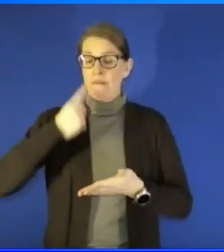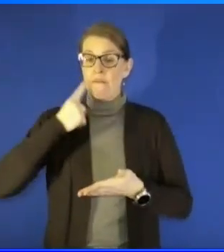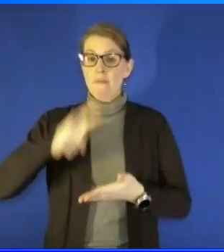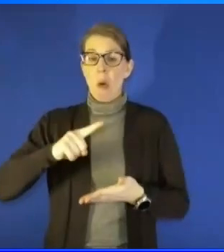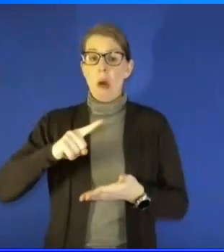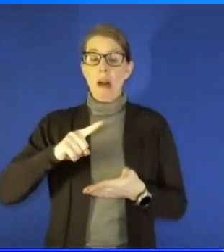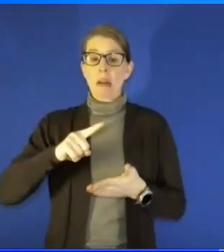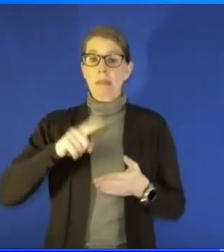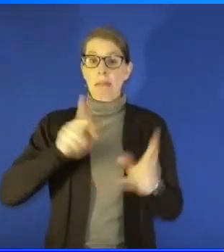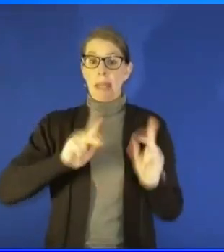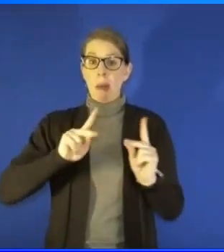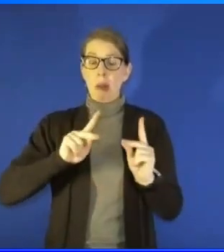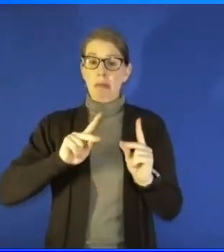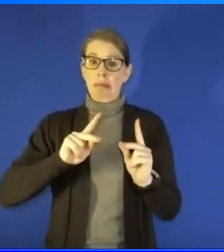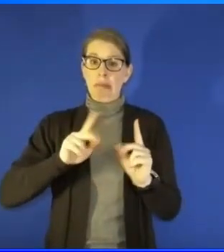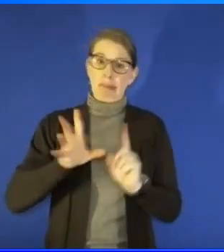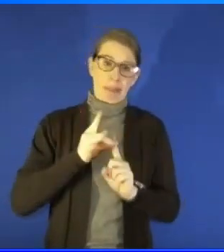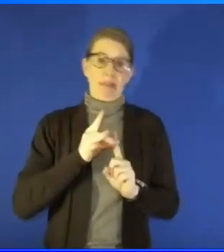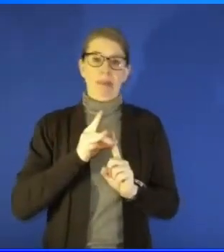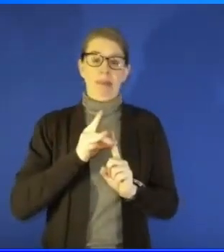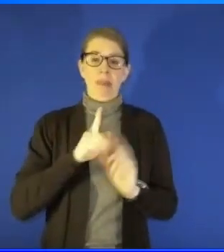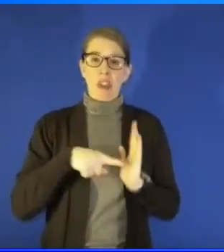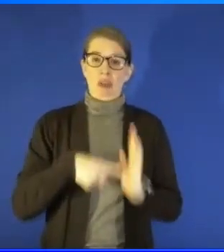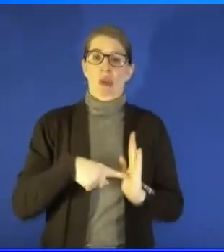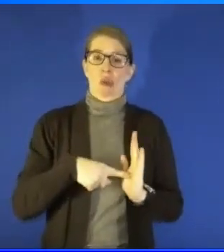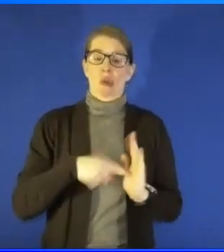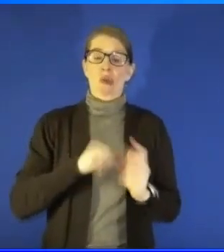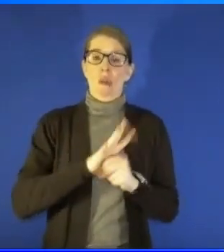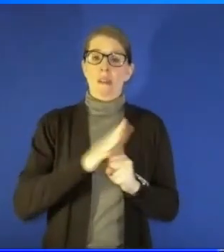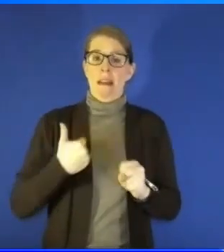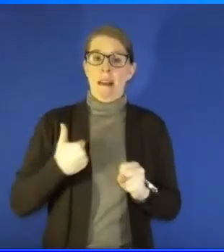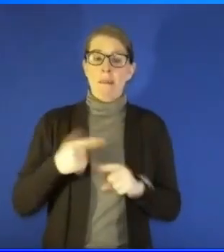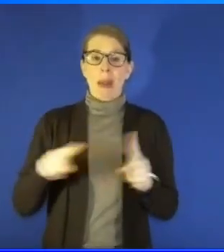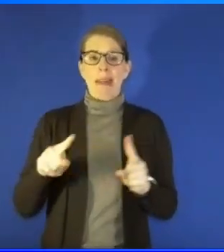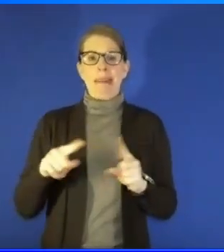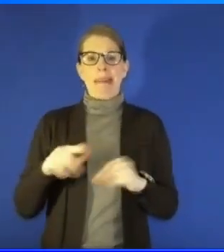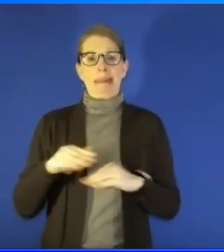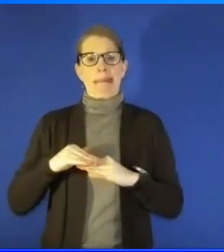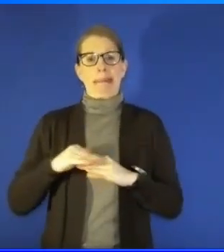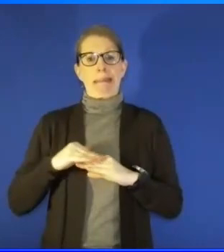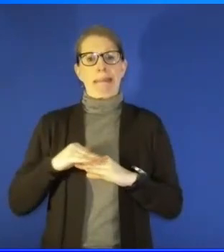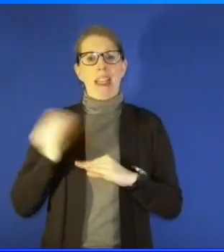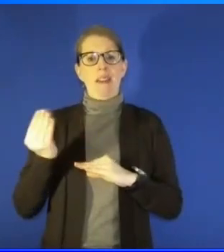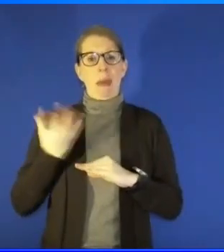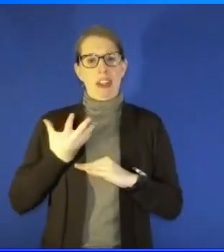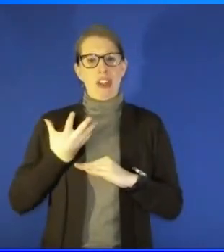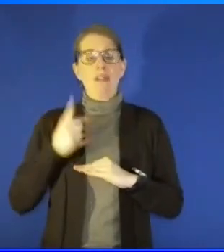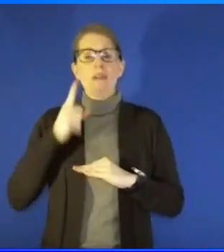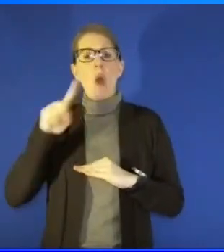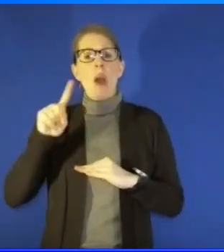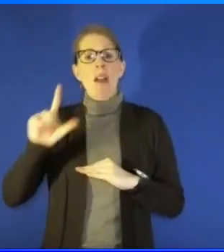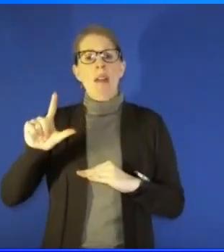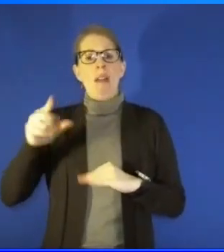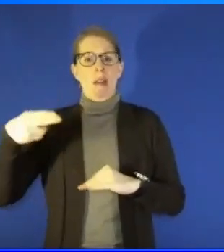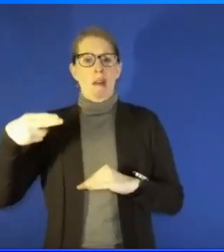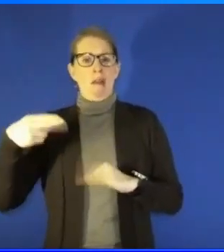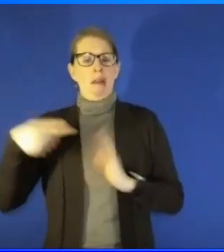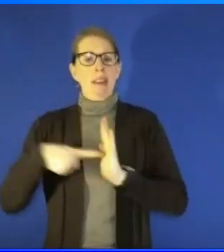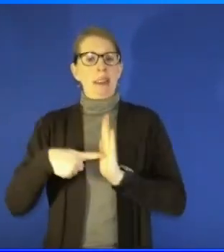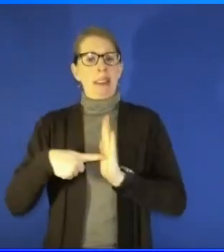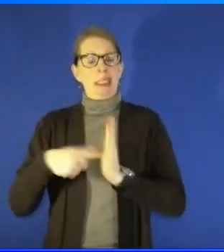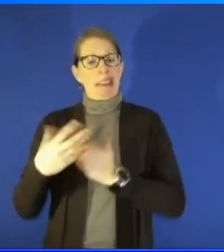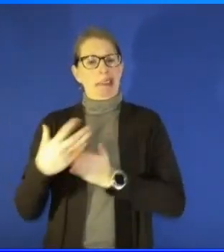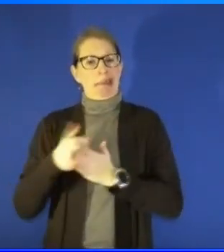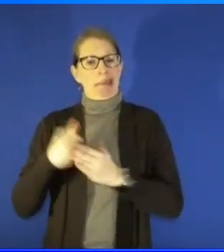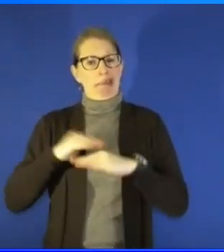infection setting, but we have so little information yet on the long hauler symptoms. There is some